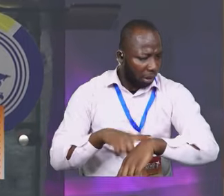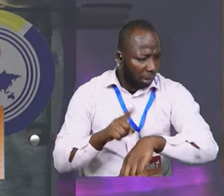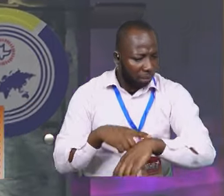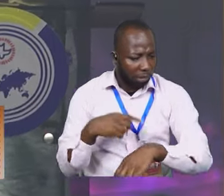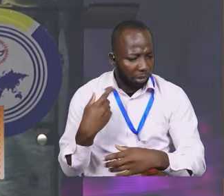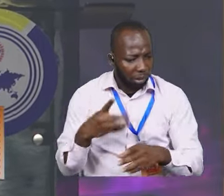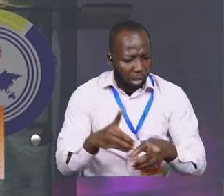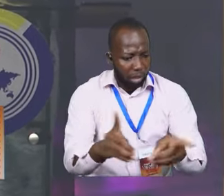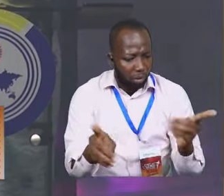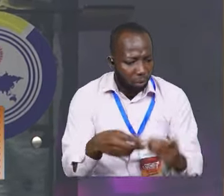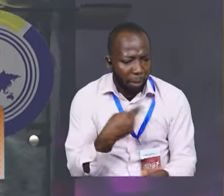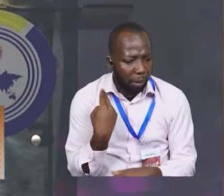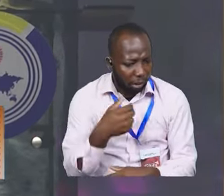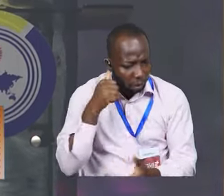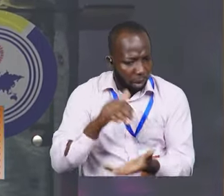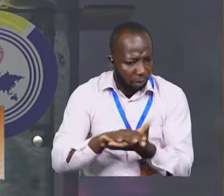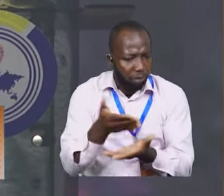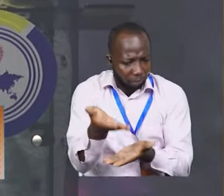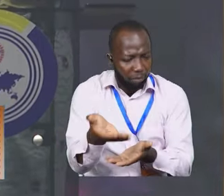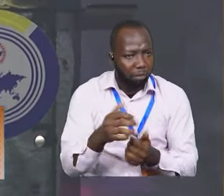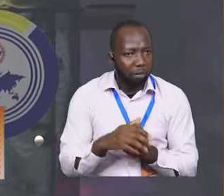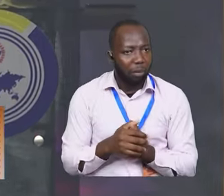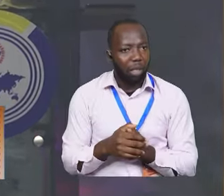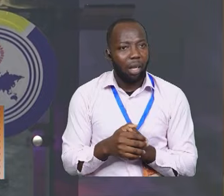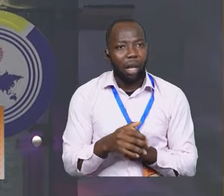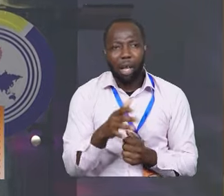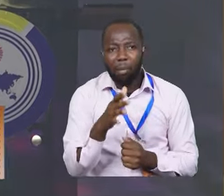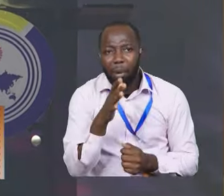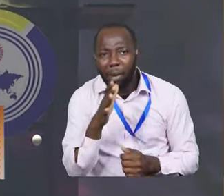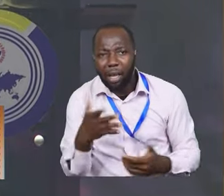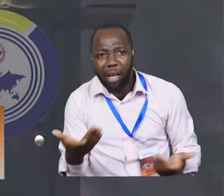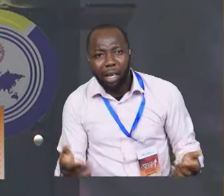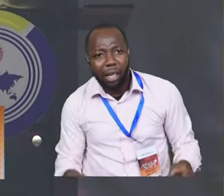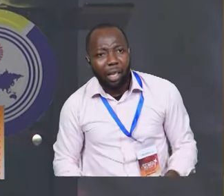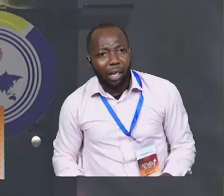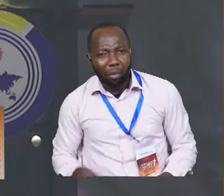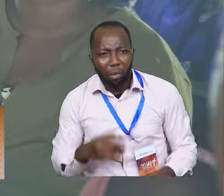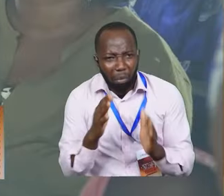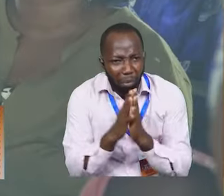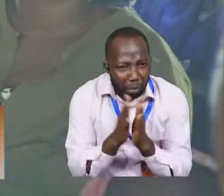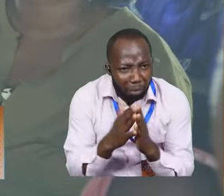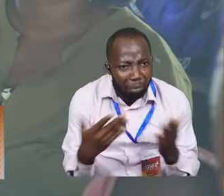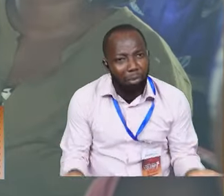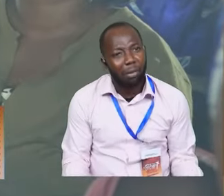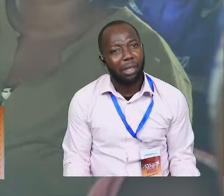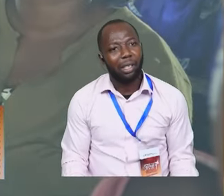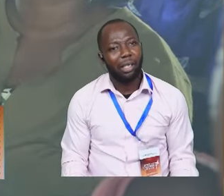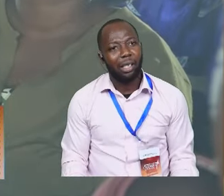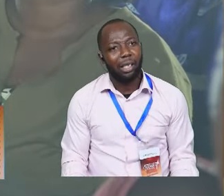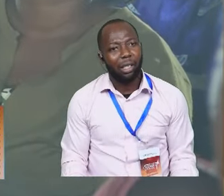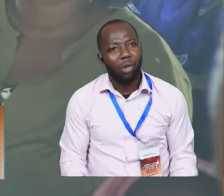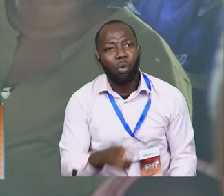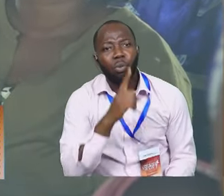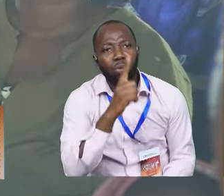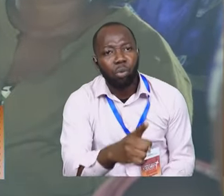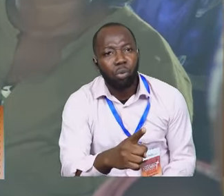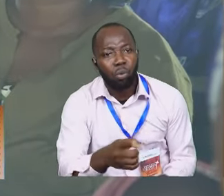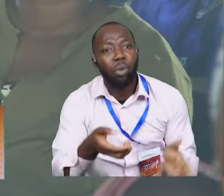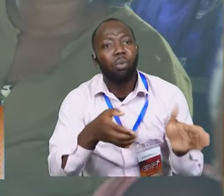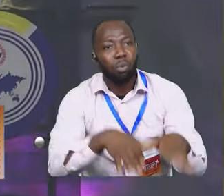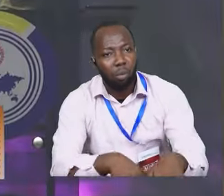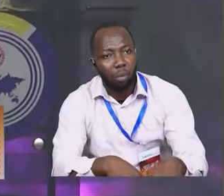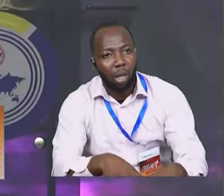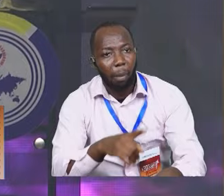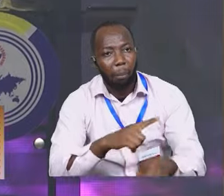One of our minister's wives was there. Mama, yeah, mom, bye. Let's pray. Well, woman, though she's